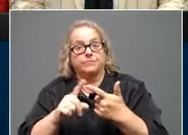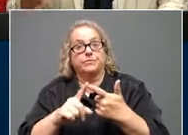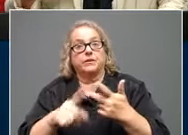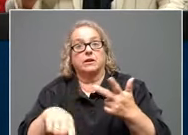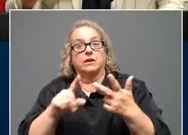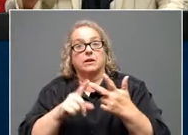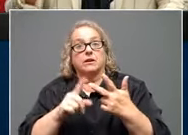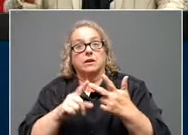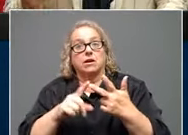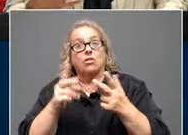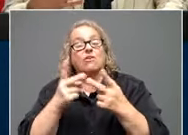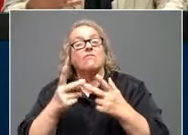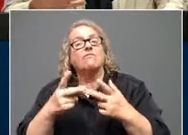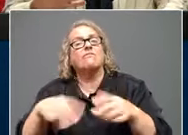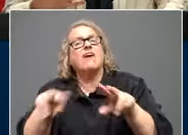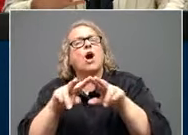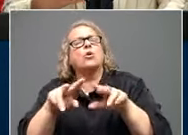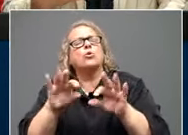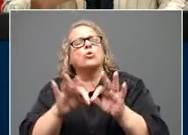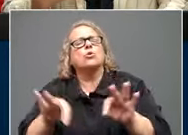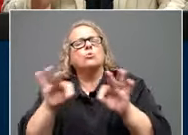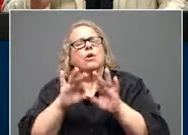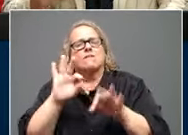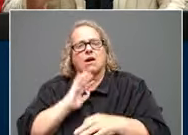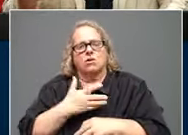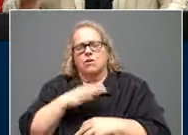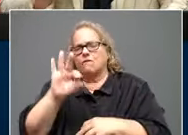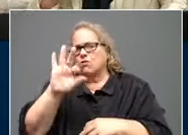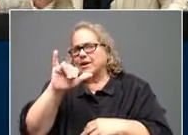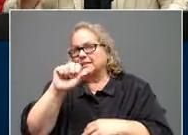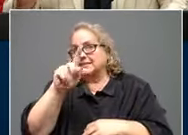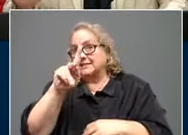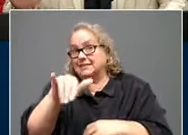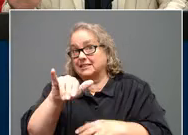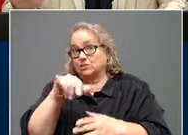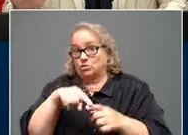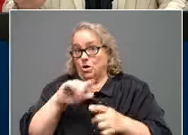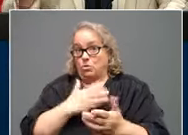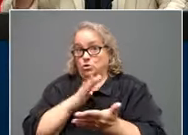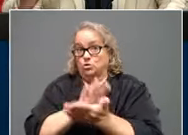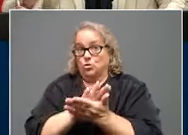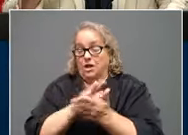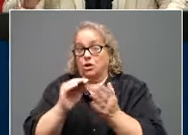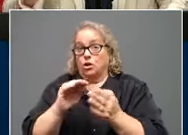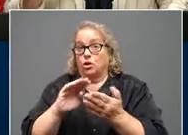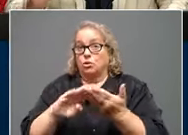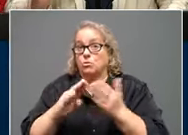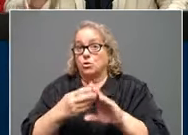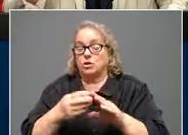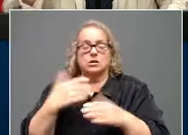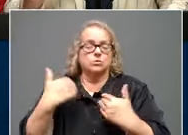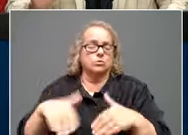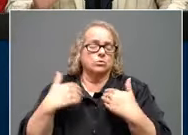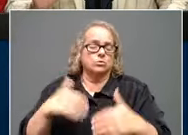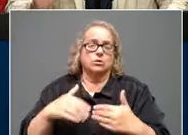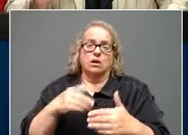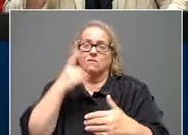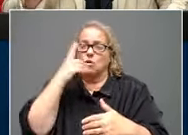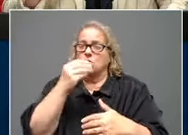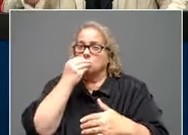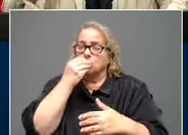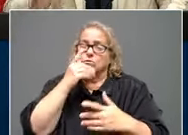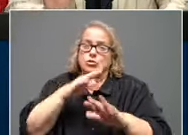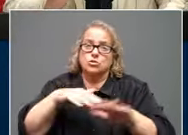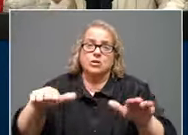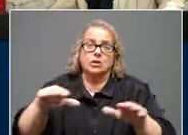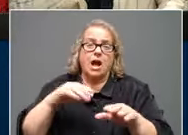The value that our Friskies have to our schools and our communities is absolutely immeasurable. I wish more Kentuckians and more folks in the